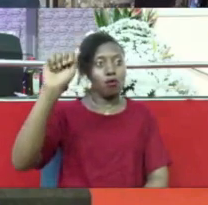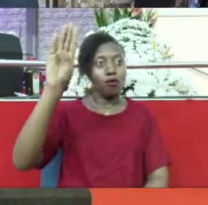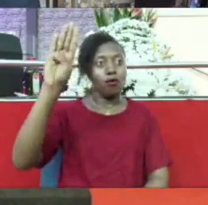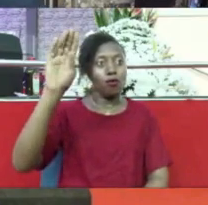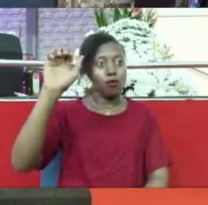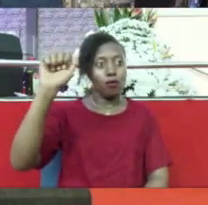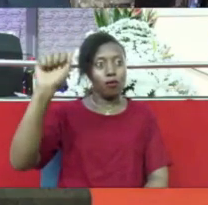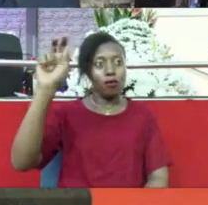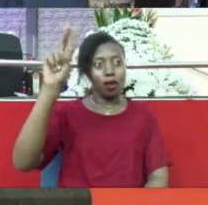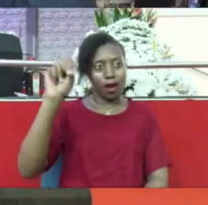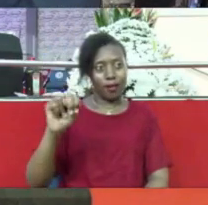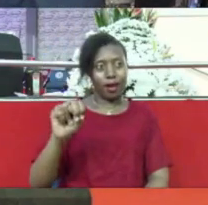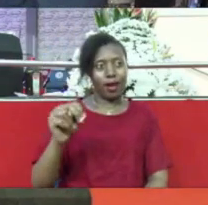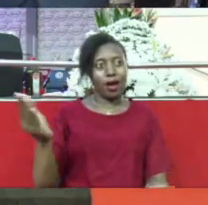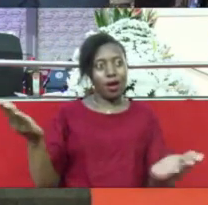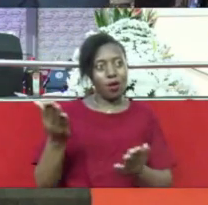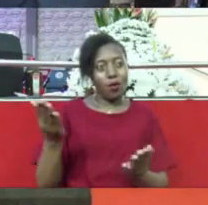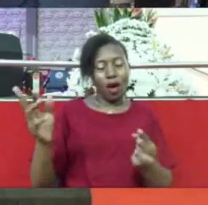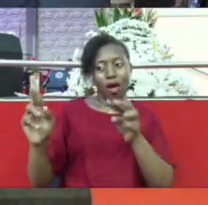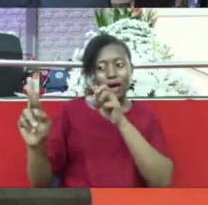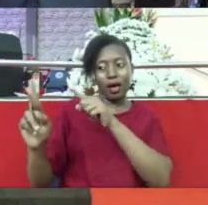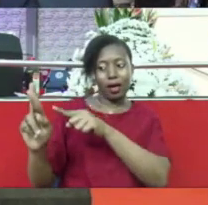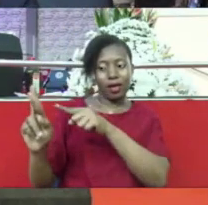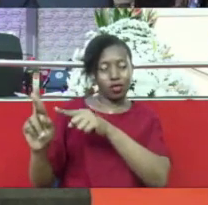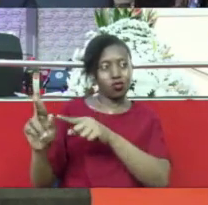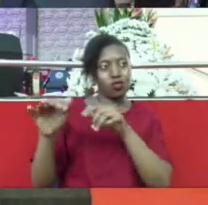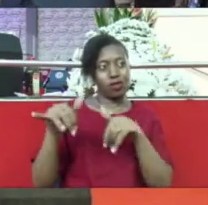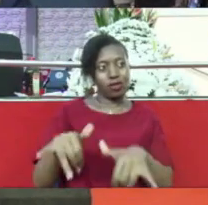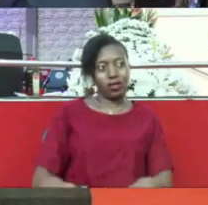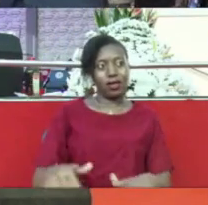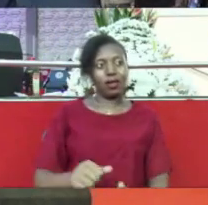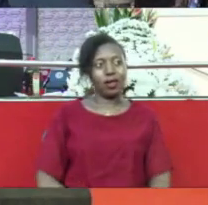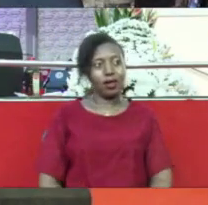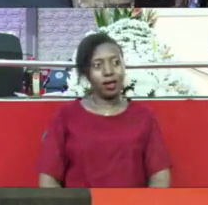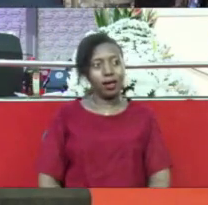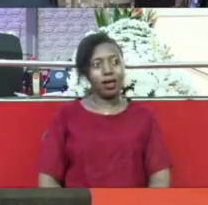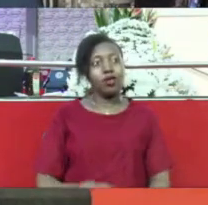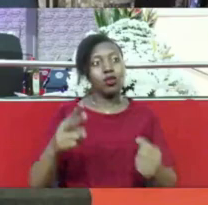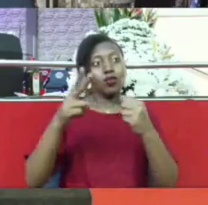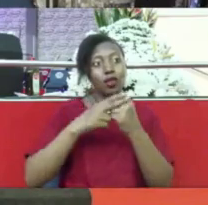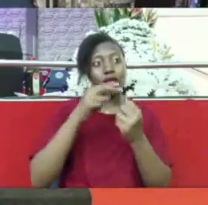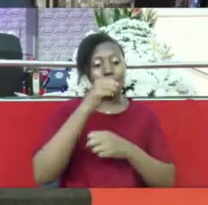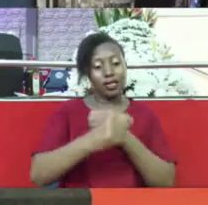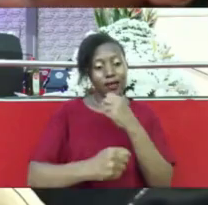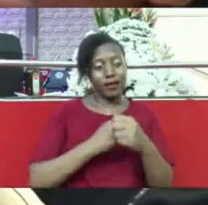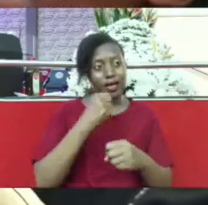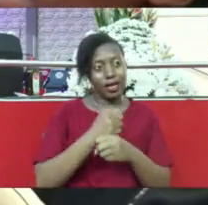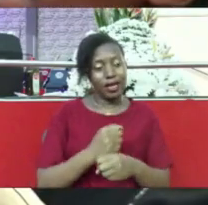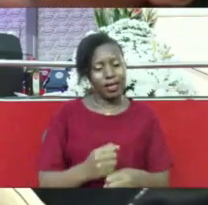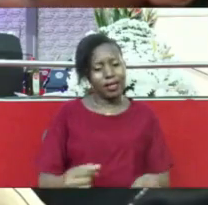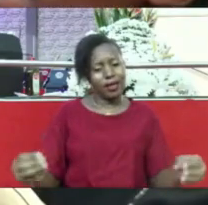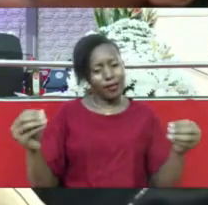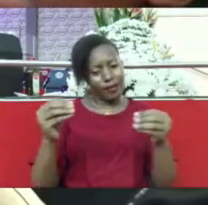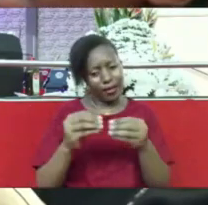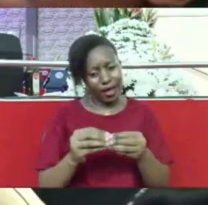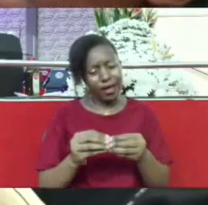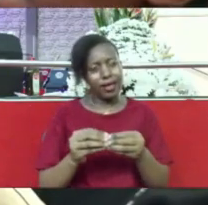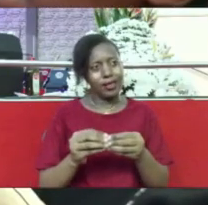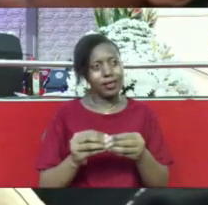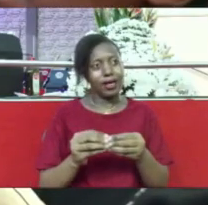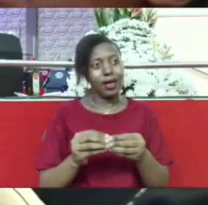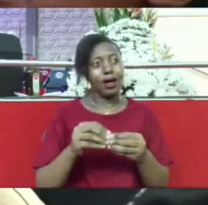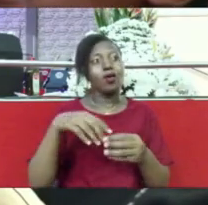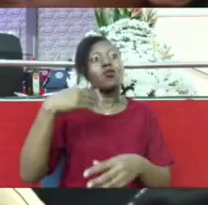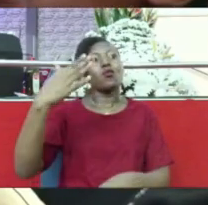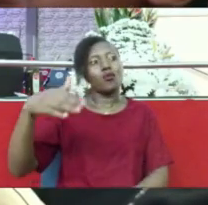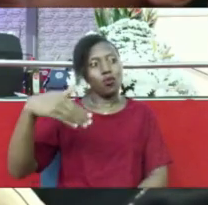saba ilikuwa pale kwenye penye msichana yule alitoka. So for these 7 years they met every day. Kwa hiyo miaka saba alikuwa